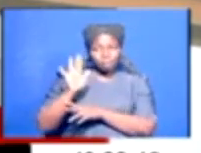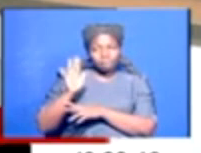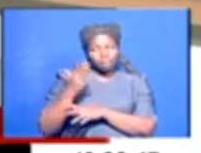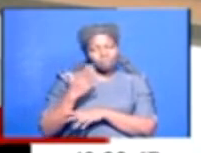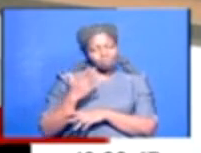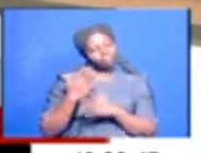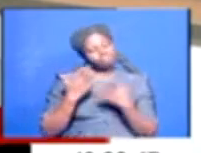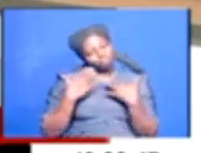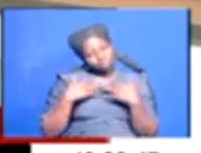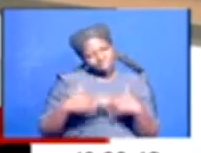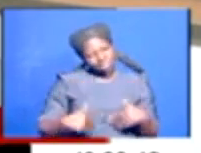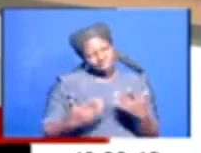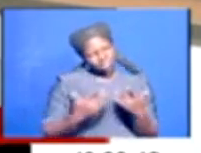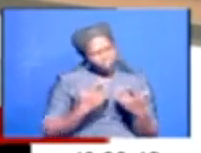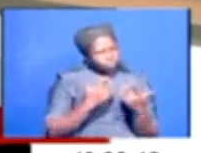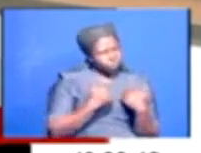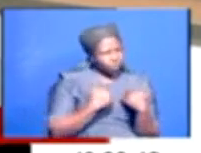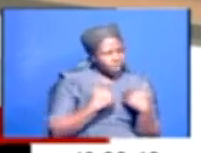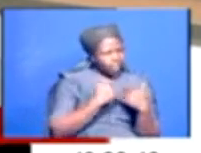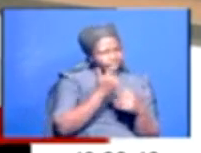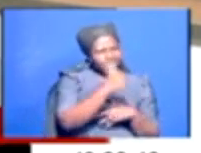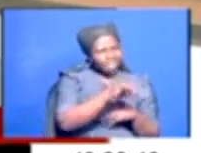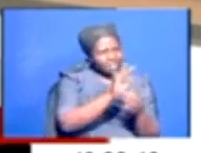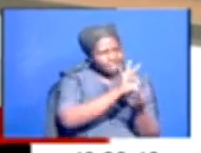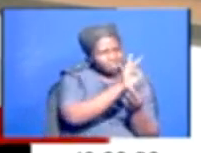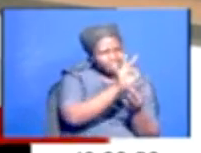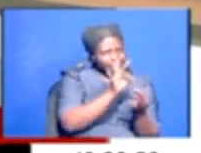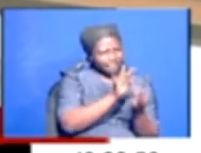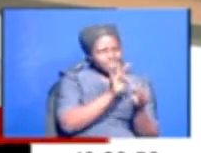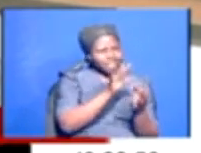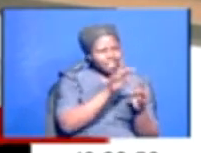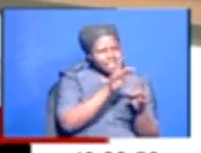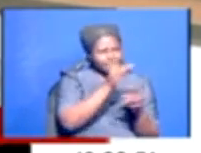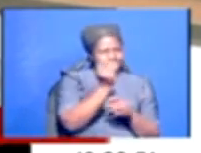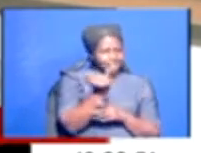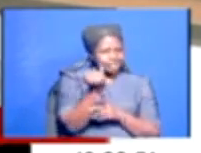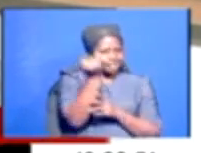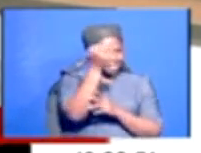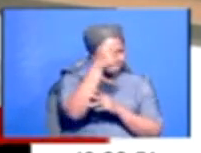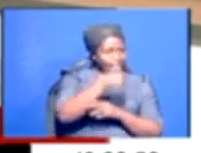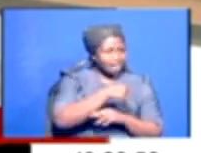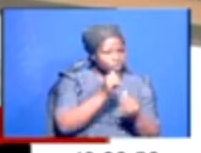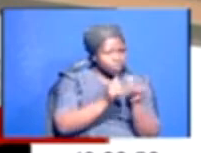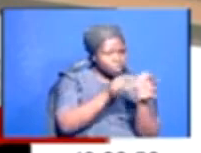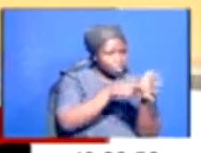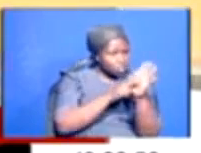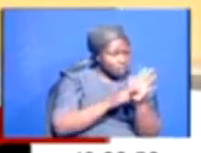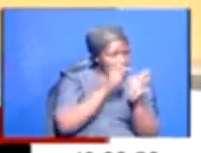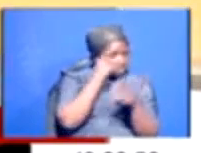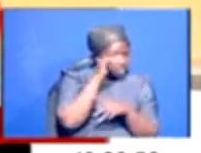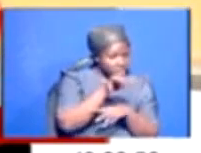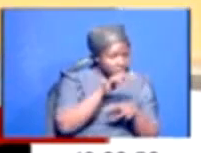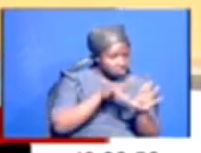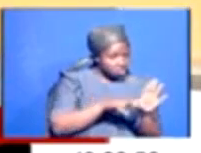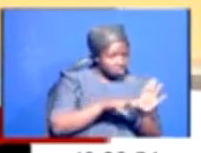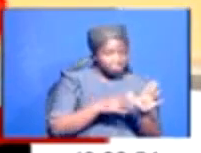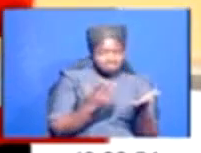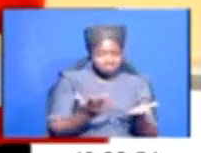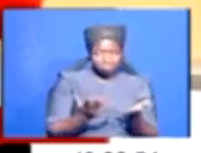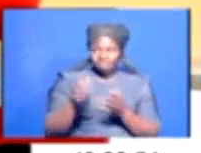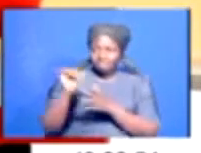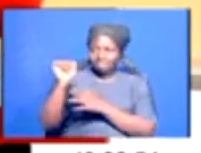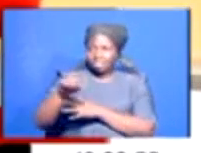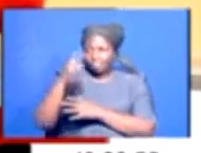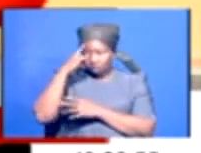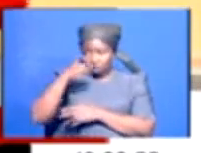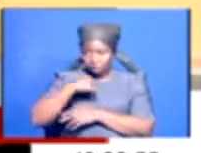any specific design that is required for this seat? Yeah, for me,